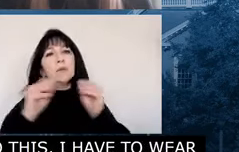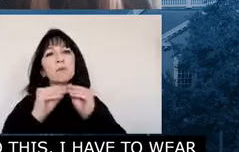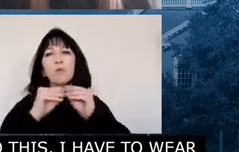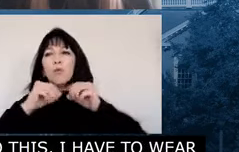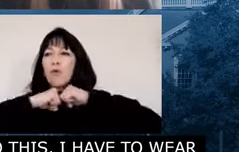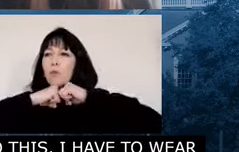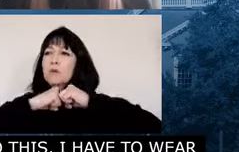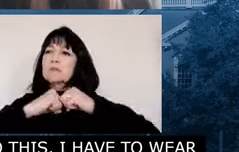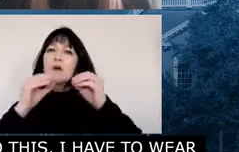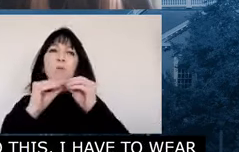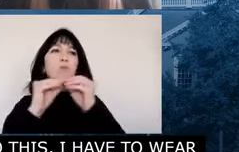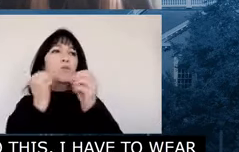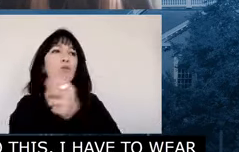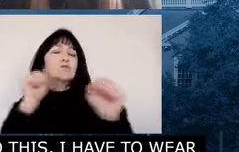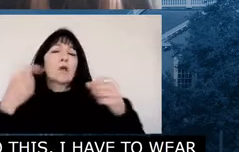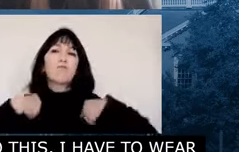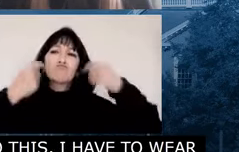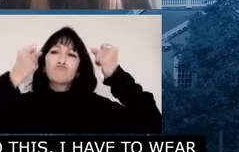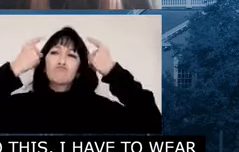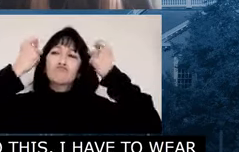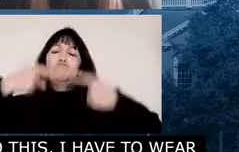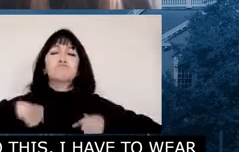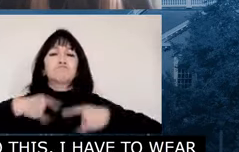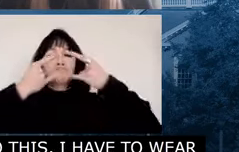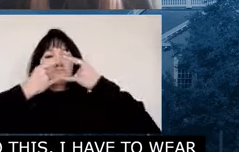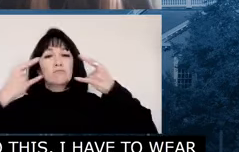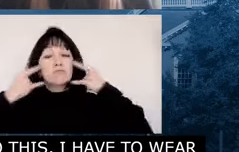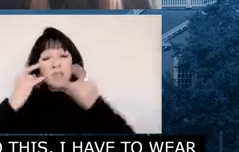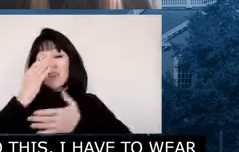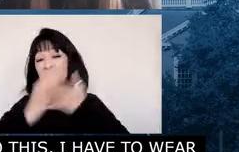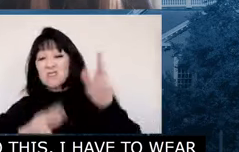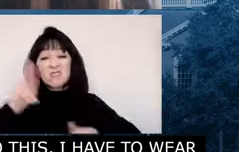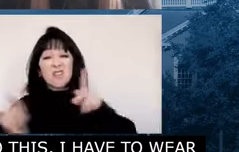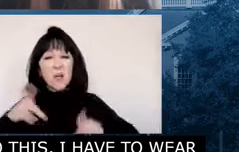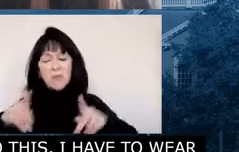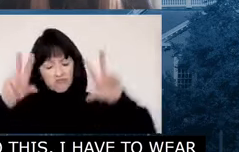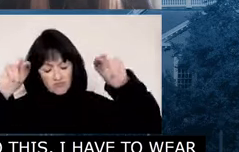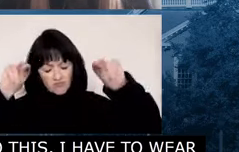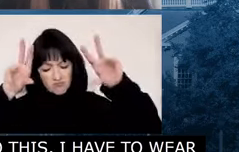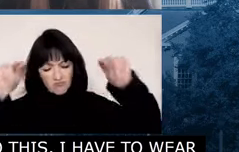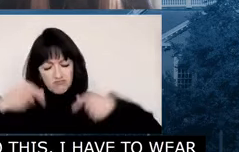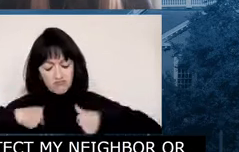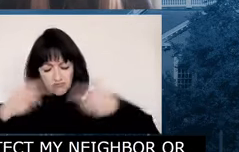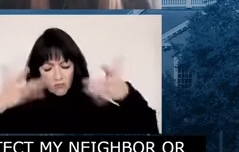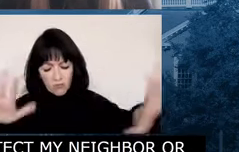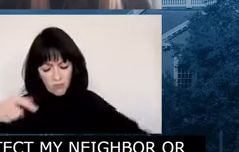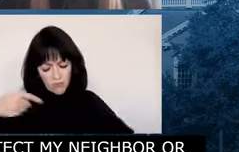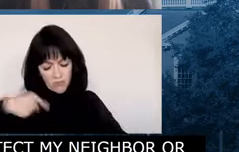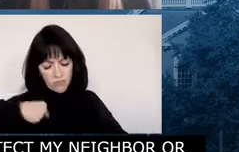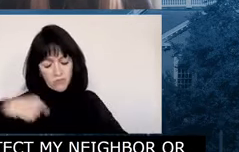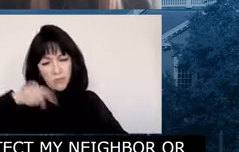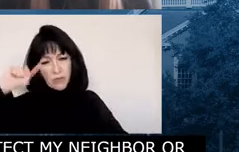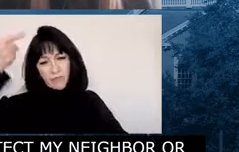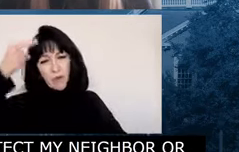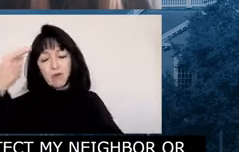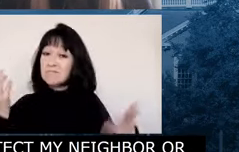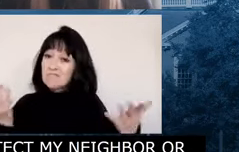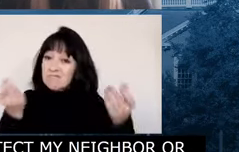my neighbor, my grandmother, or from COVID-19 that could kill her, or that could put her in the